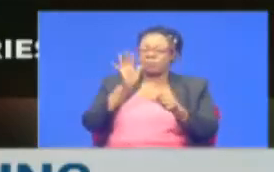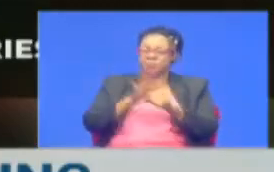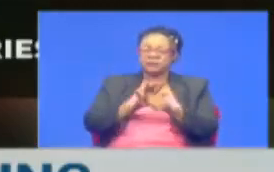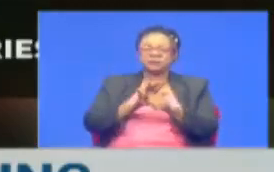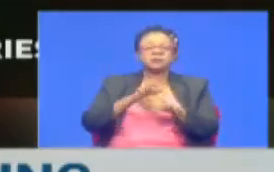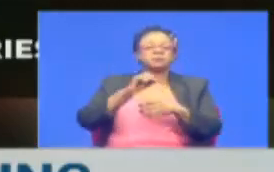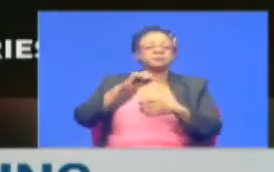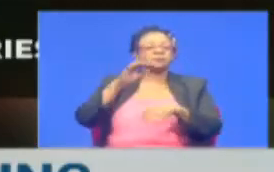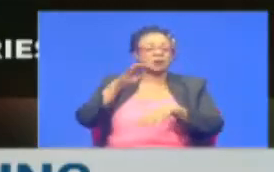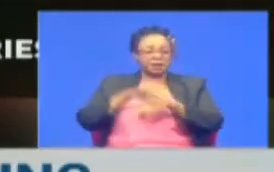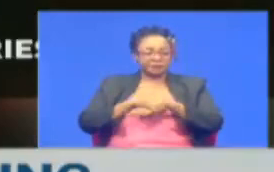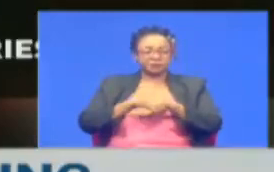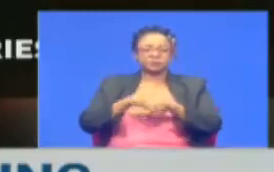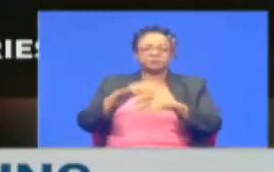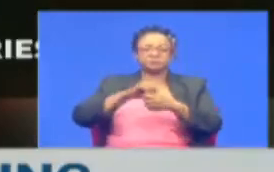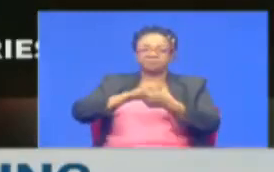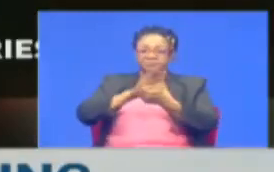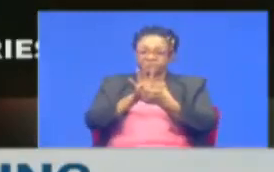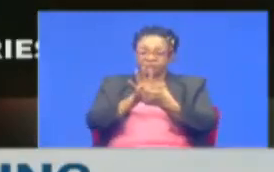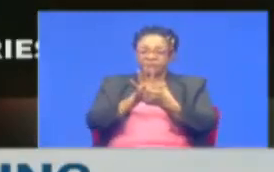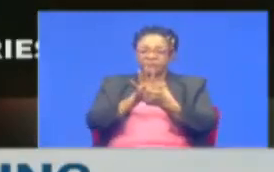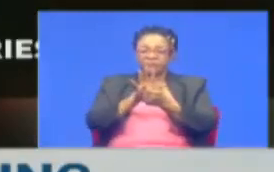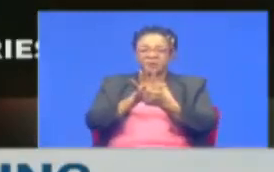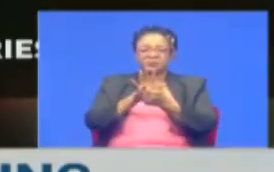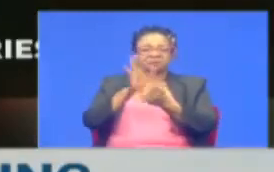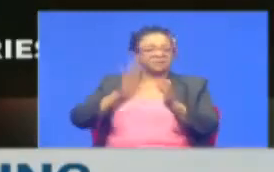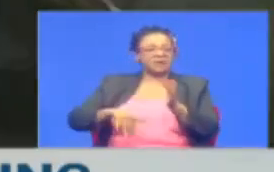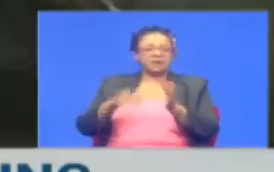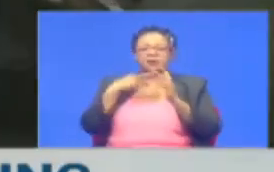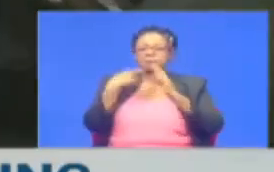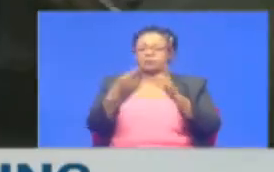coronavirus than the reported figures by the Ministry of Health.